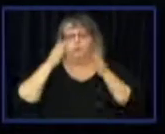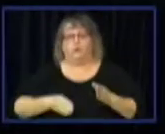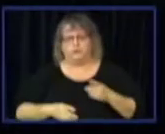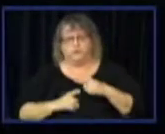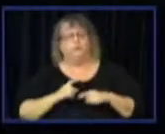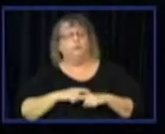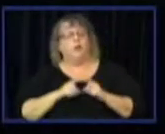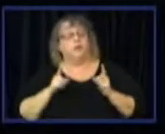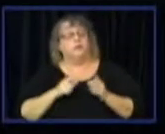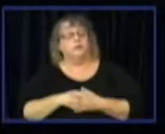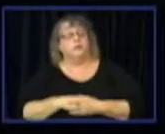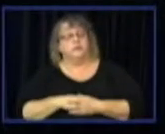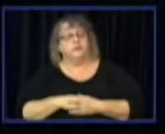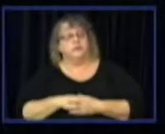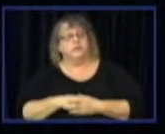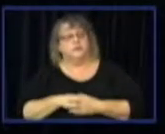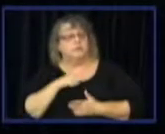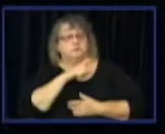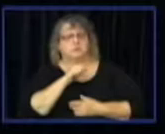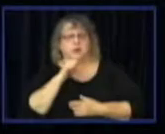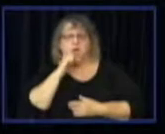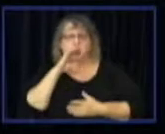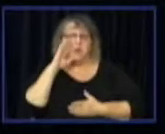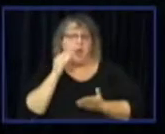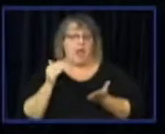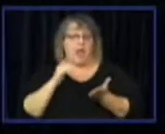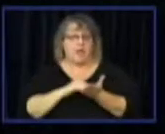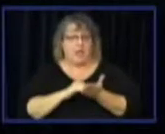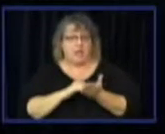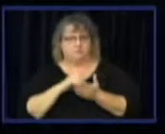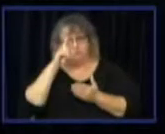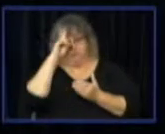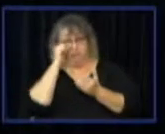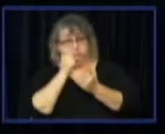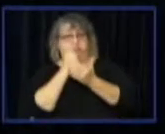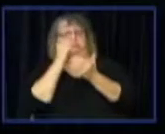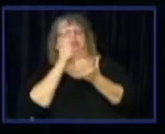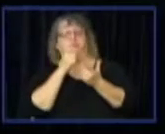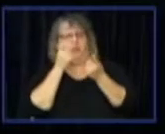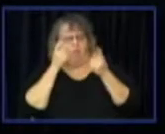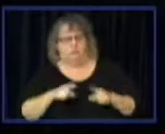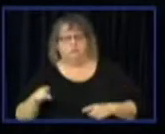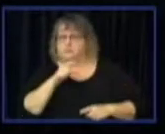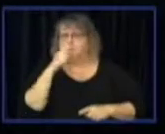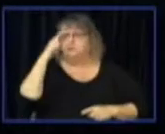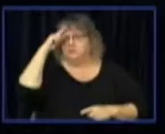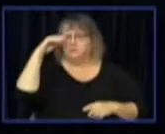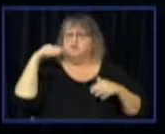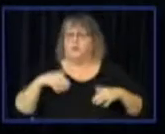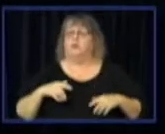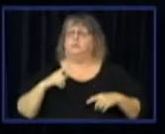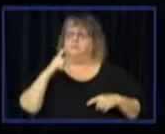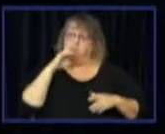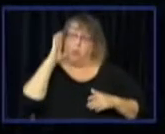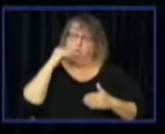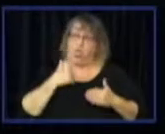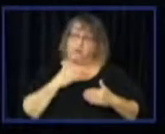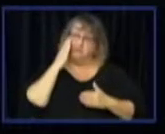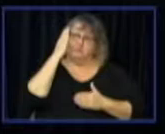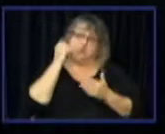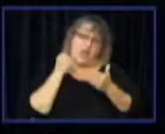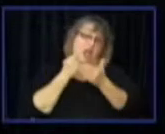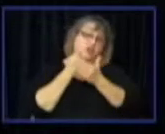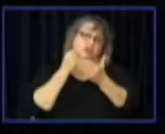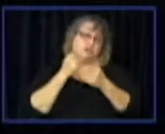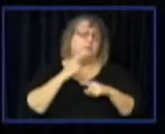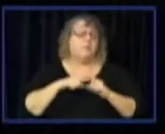concussion. And he didn't ever expect he was going to get a concussion. None of us really would think about that. And I would